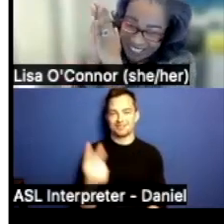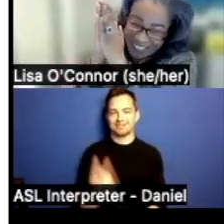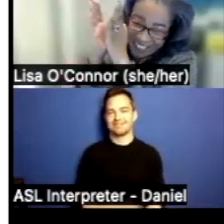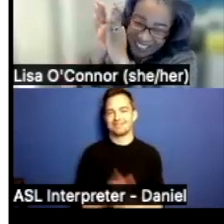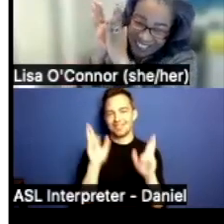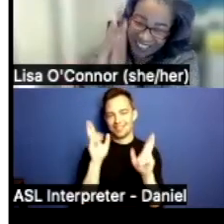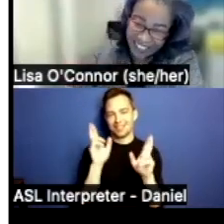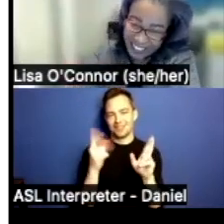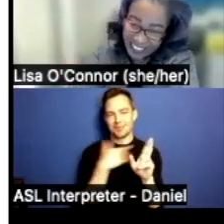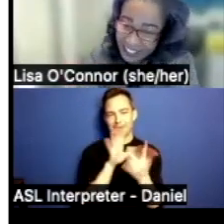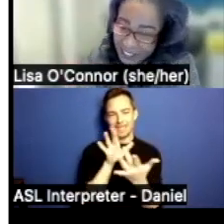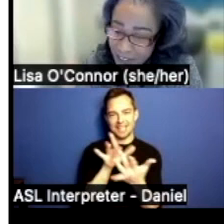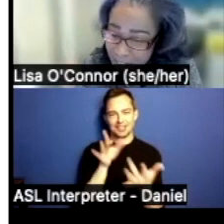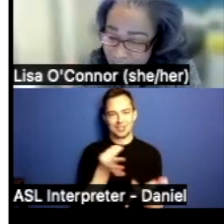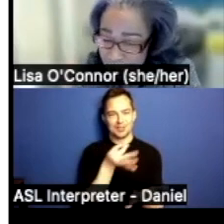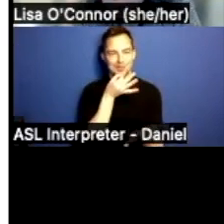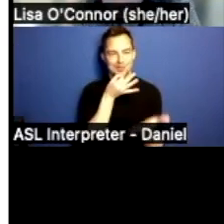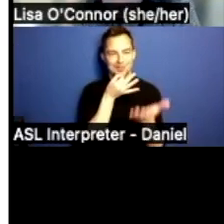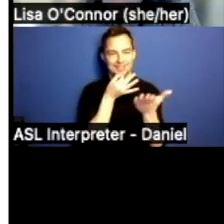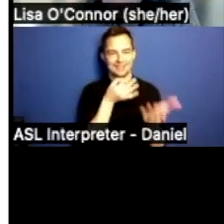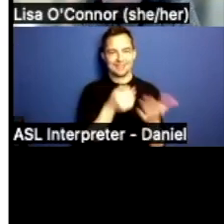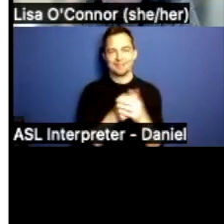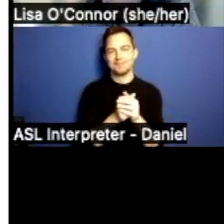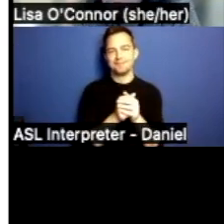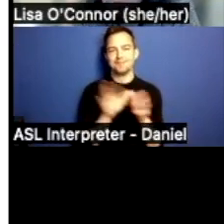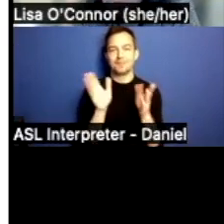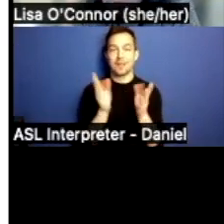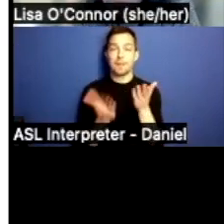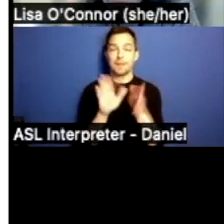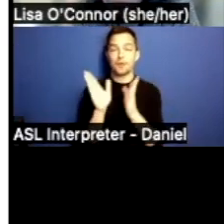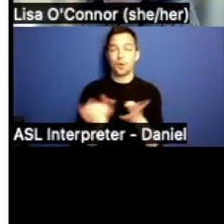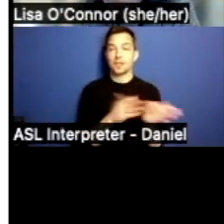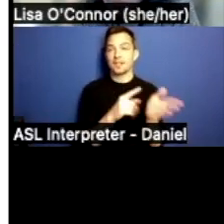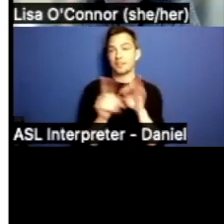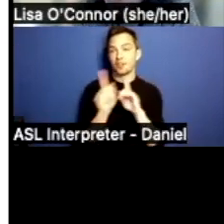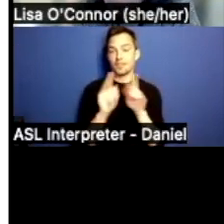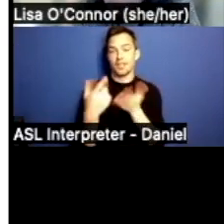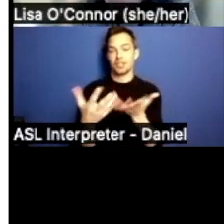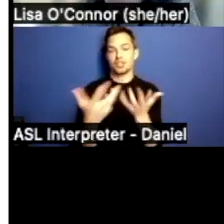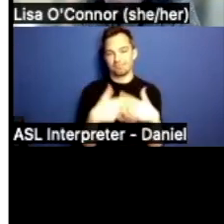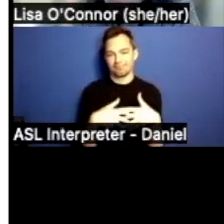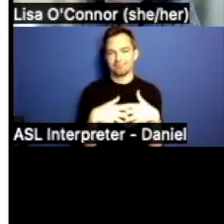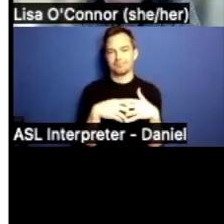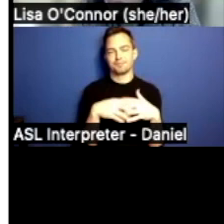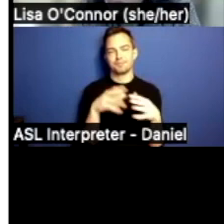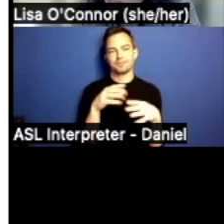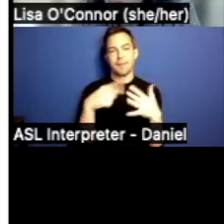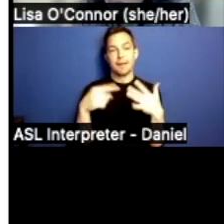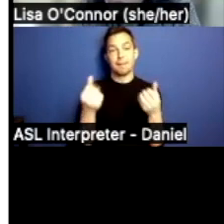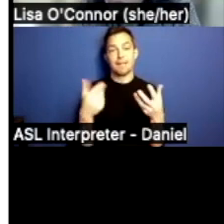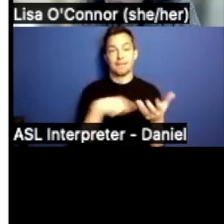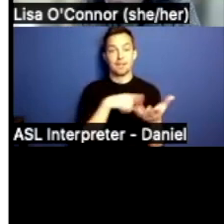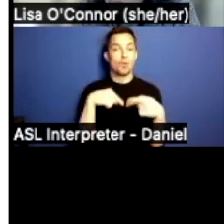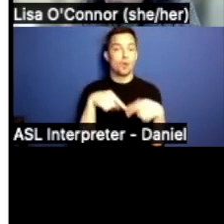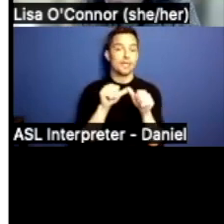hopefully we'll be in touch soon and perhaps organize these conversations amongst many of us as we continue